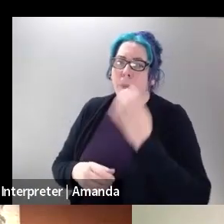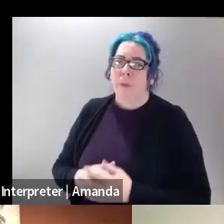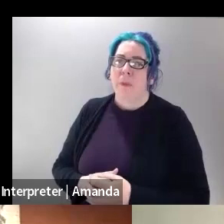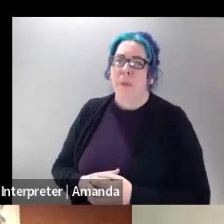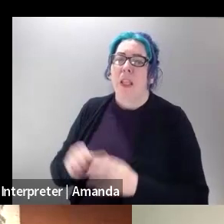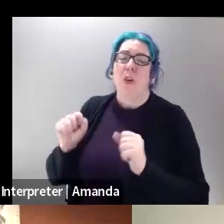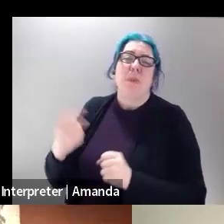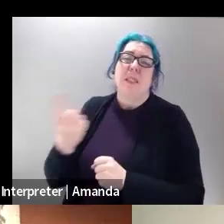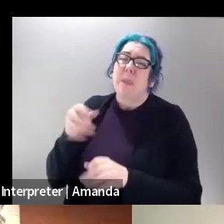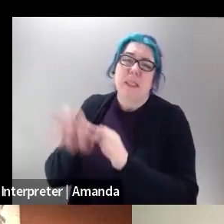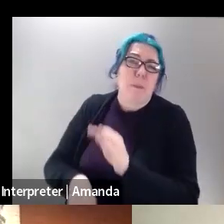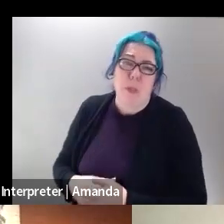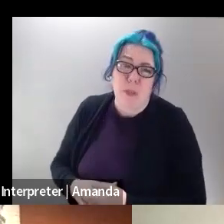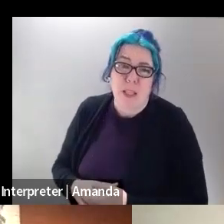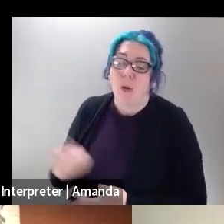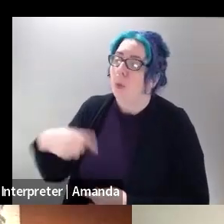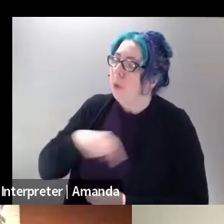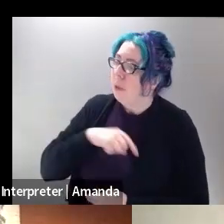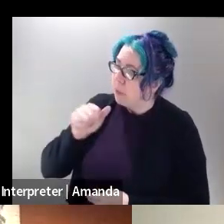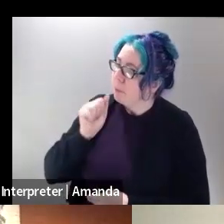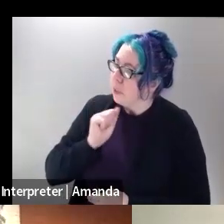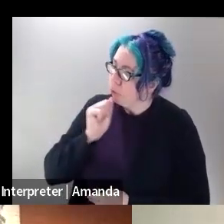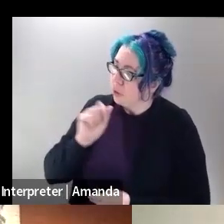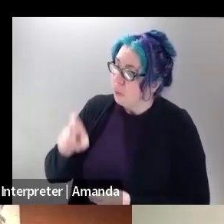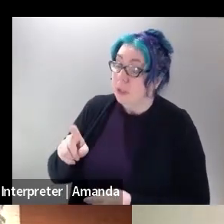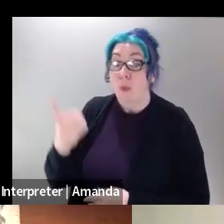unspoken, but in the like, oh, it's going to take me a while to learn my lines or get my